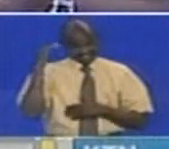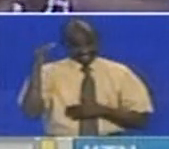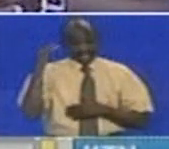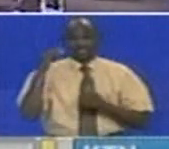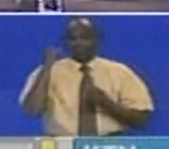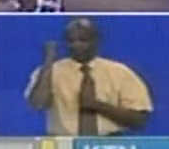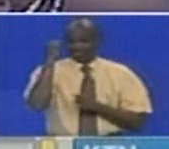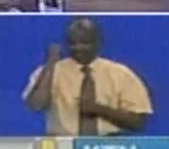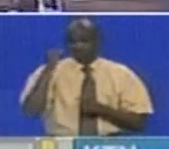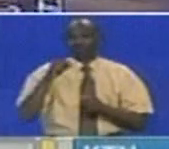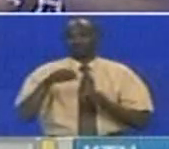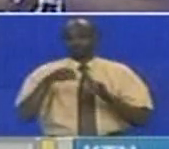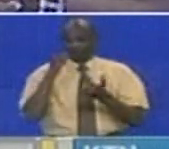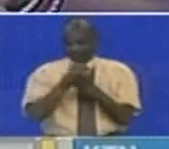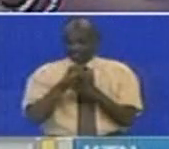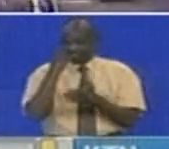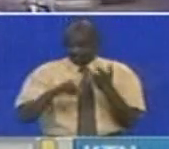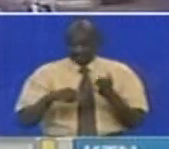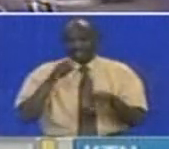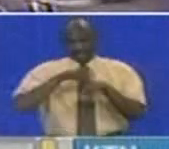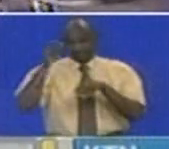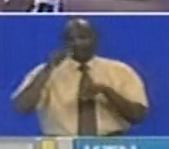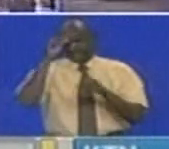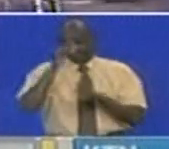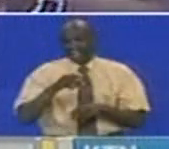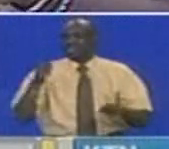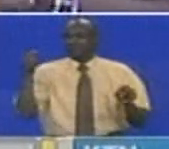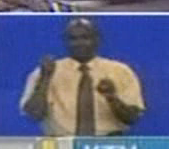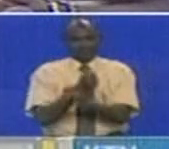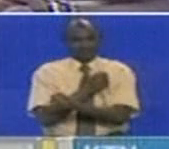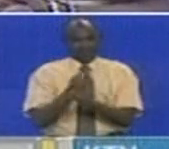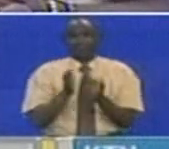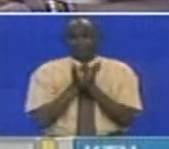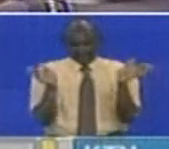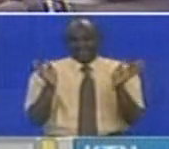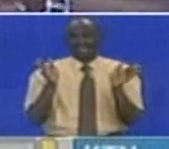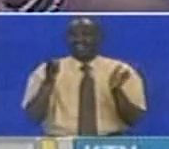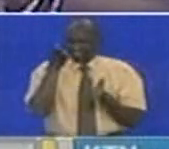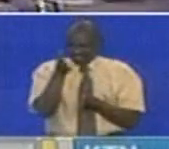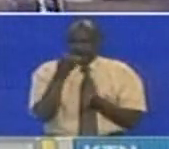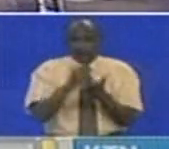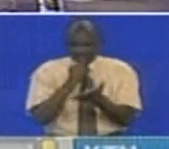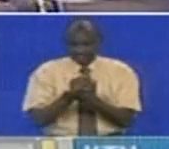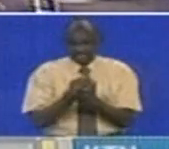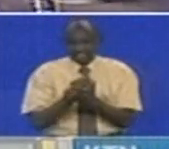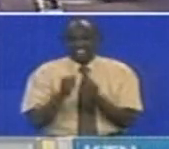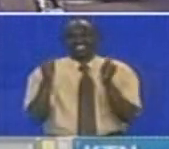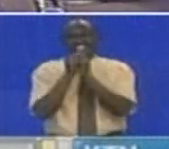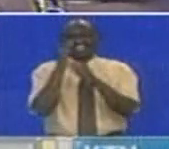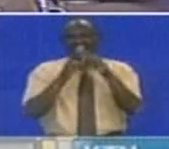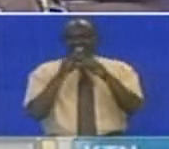Sam Ogina explains, Wambora will now not be able to hold any public office for at least 10